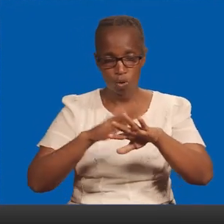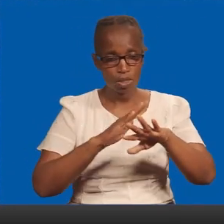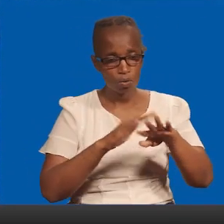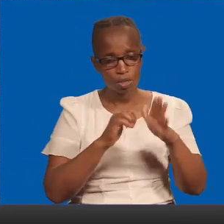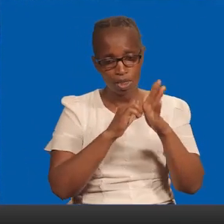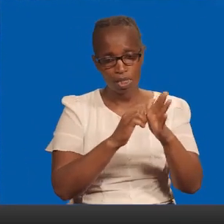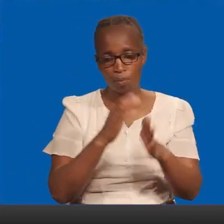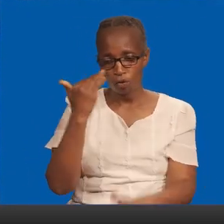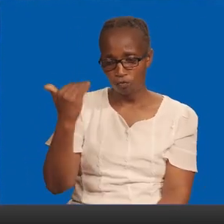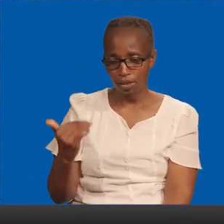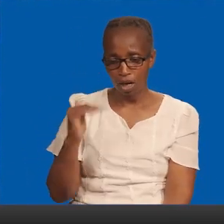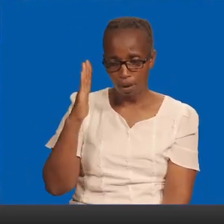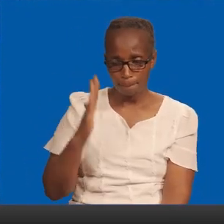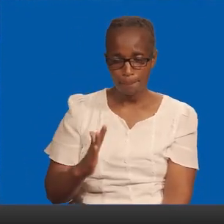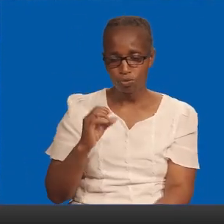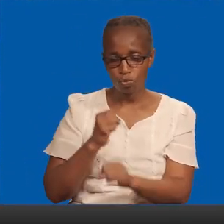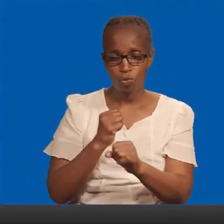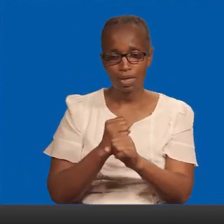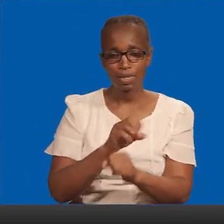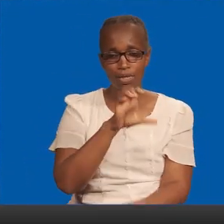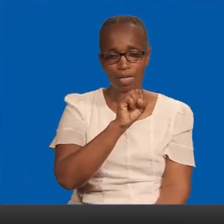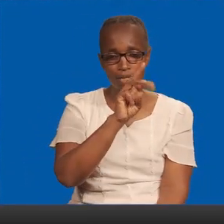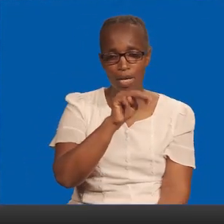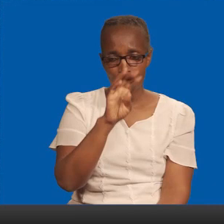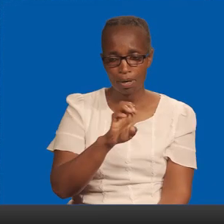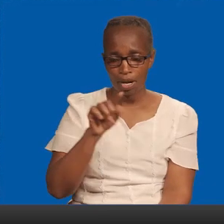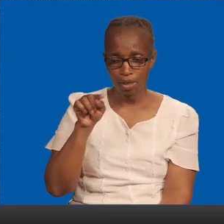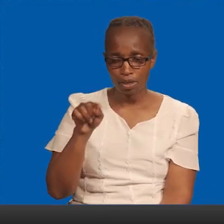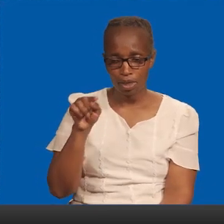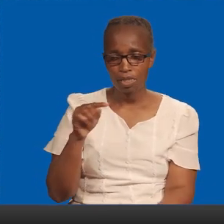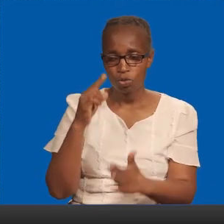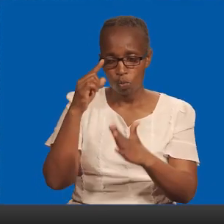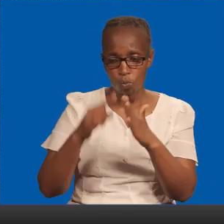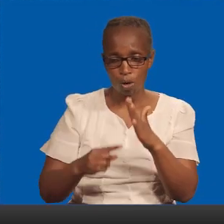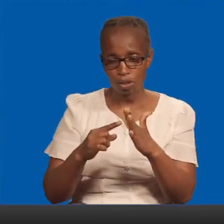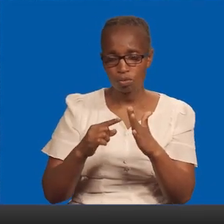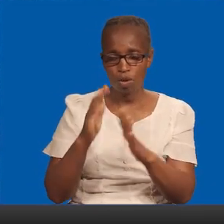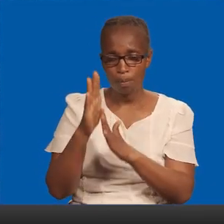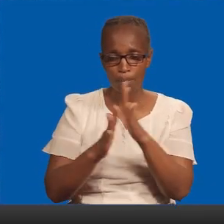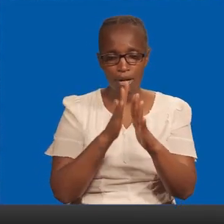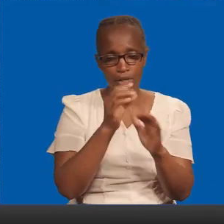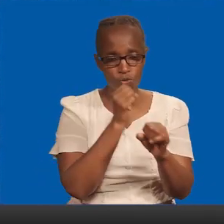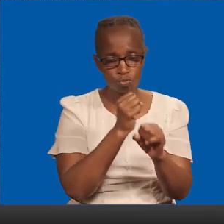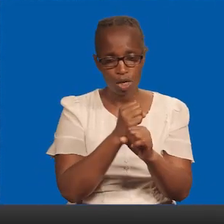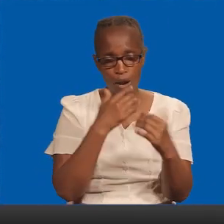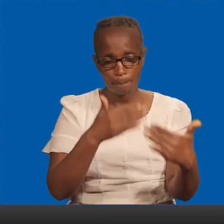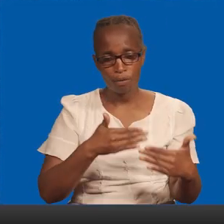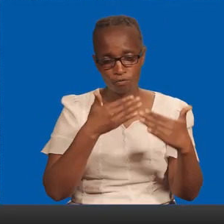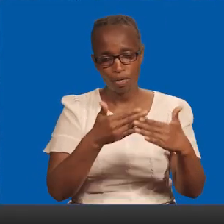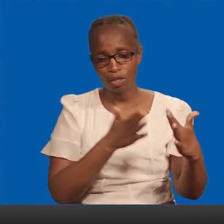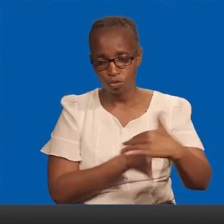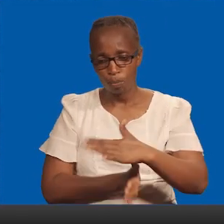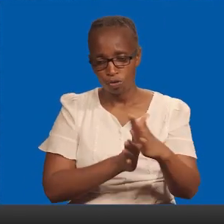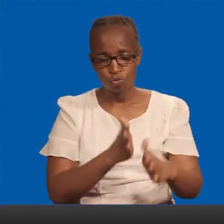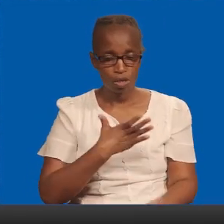global companies. Today was a very good example of a young person working in an SME in Ireland. That's exactly what Ajira stands to